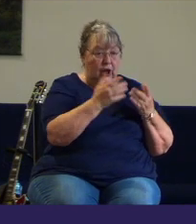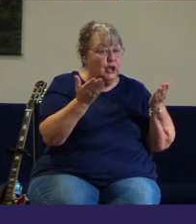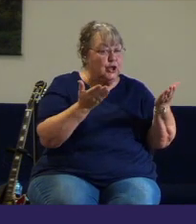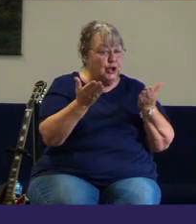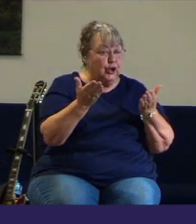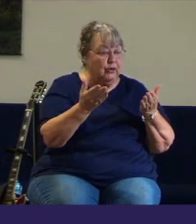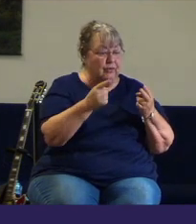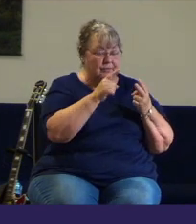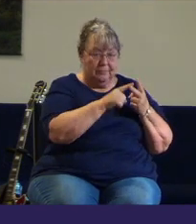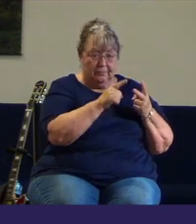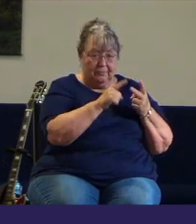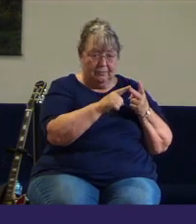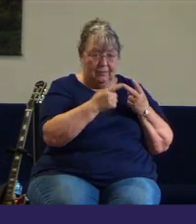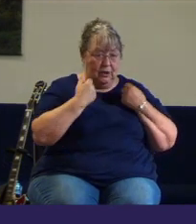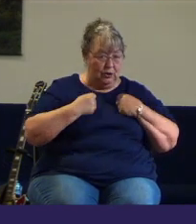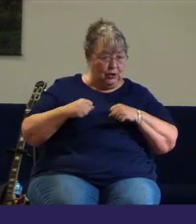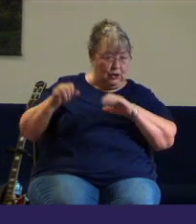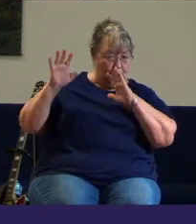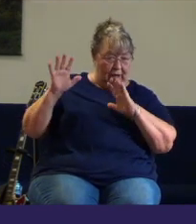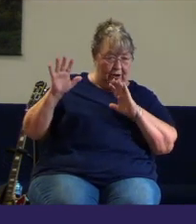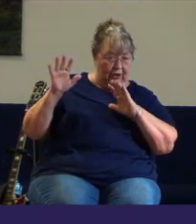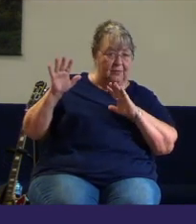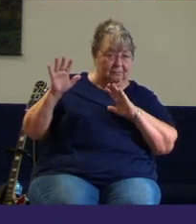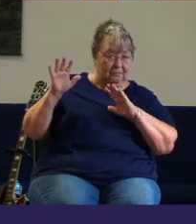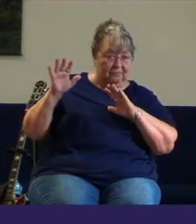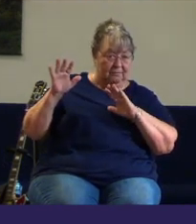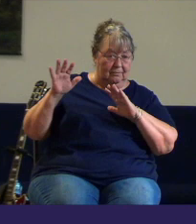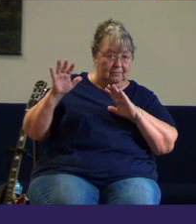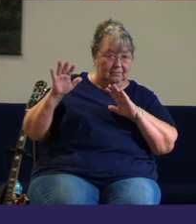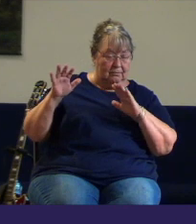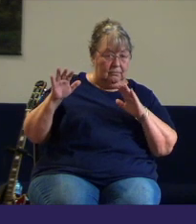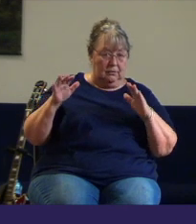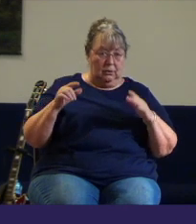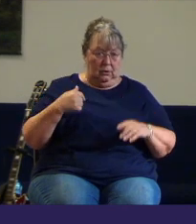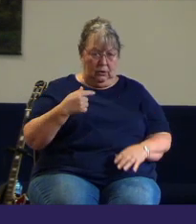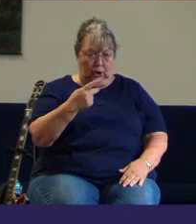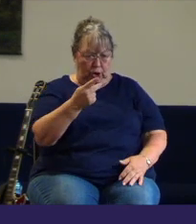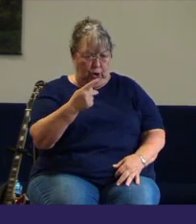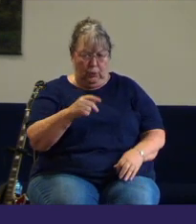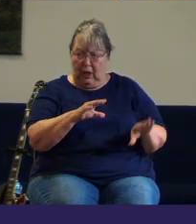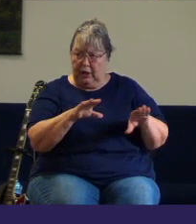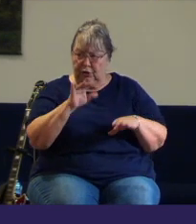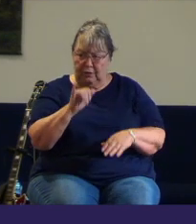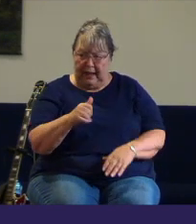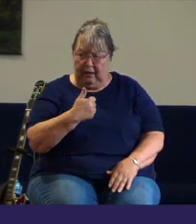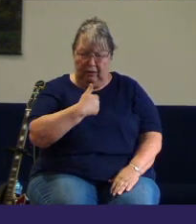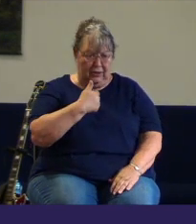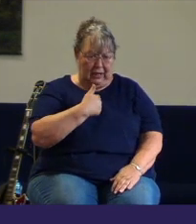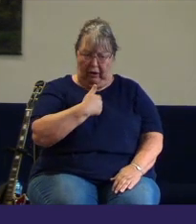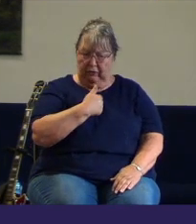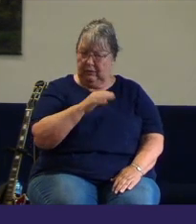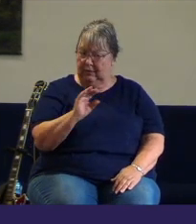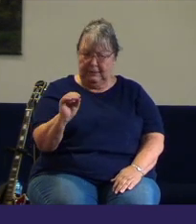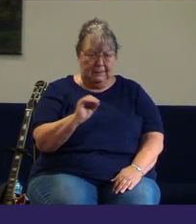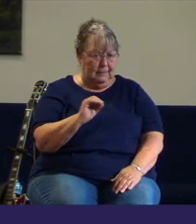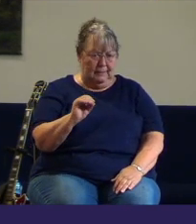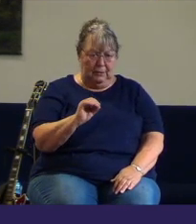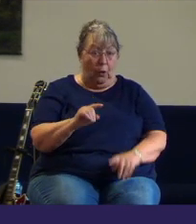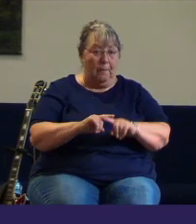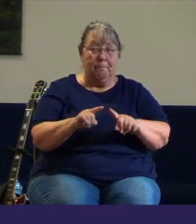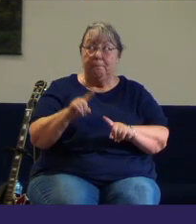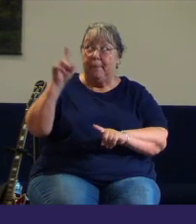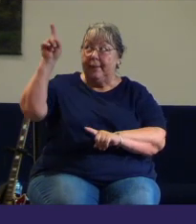today, and there's no way in the world that we can do this. So today he teaches us how to maintain a